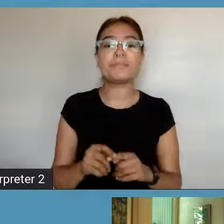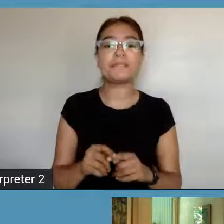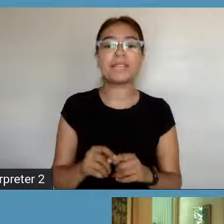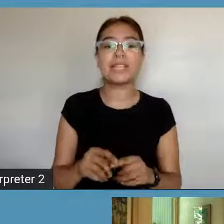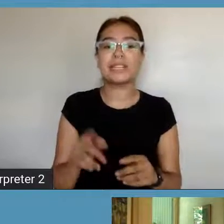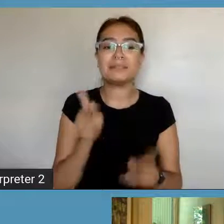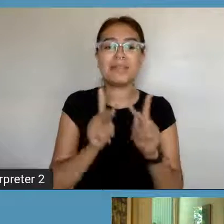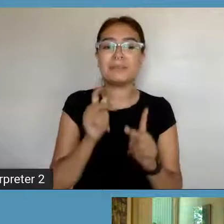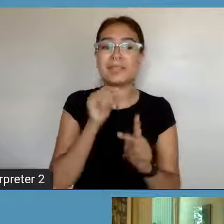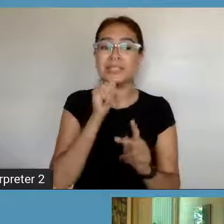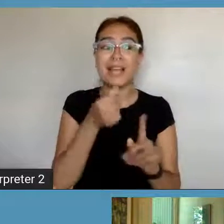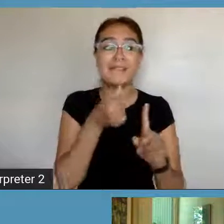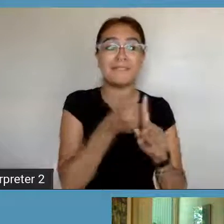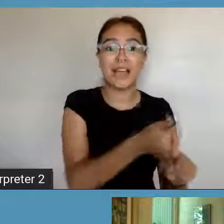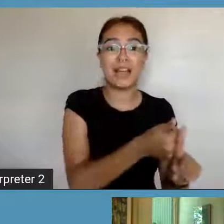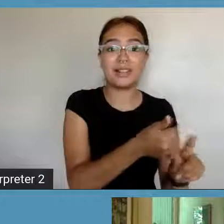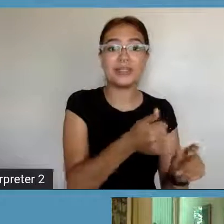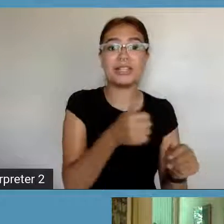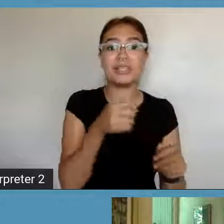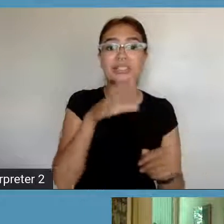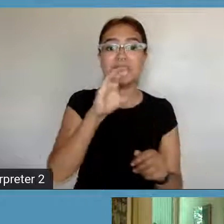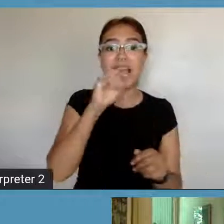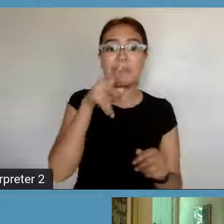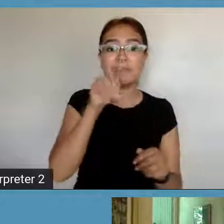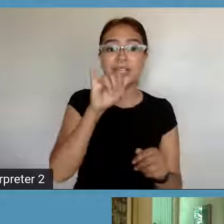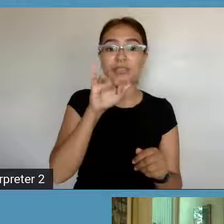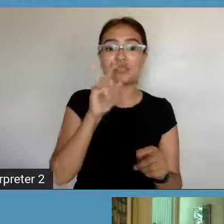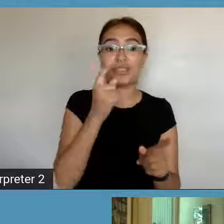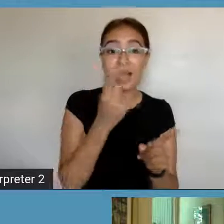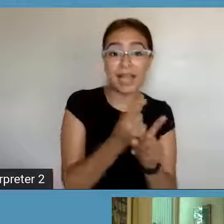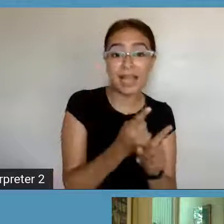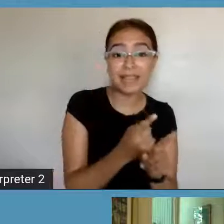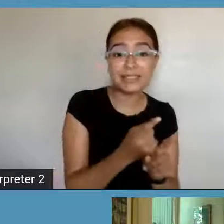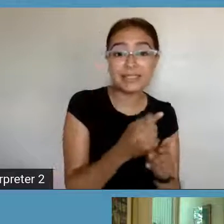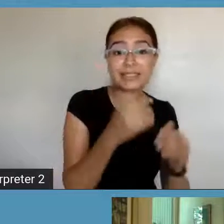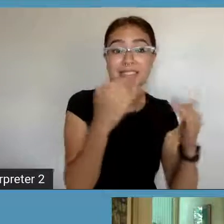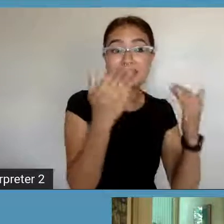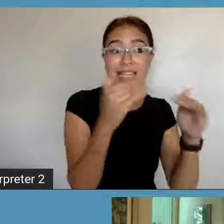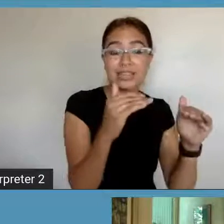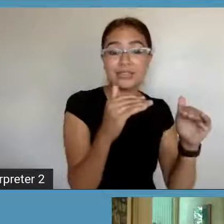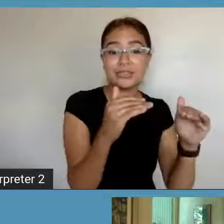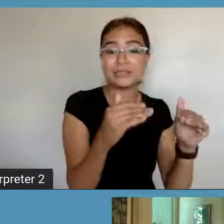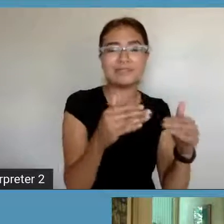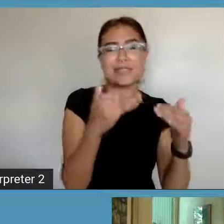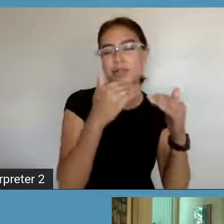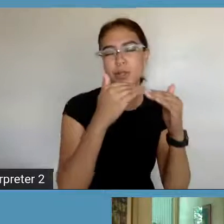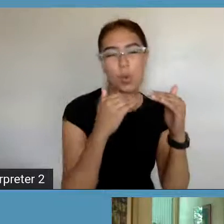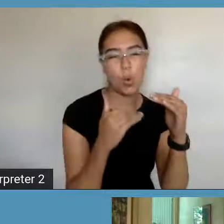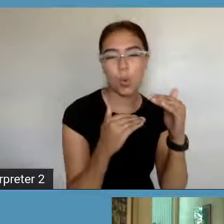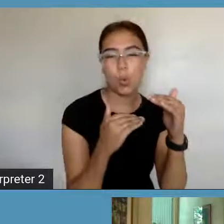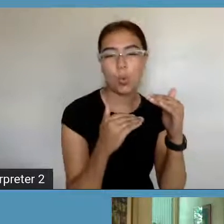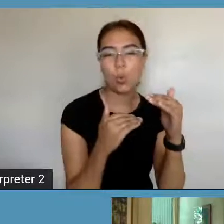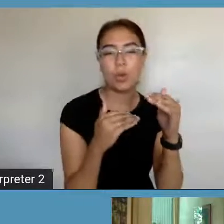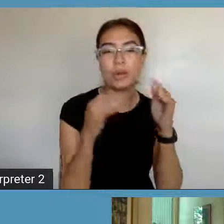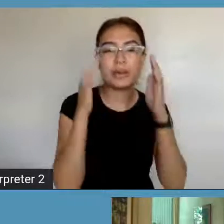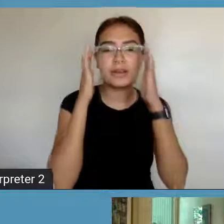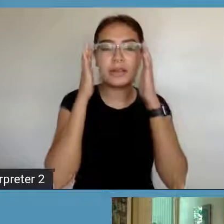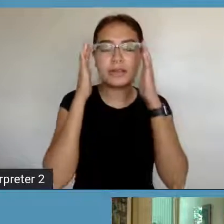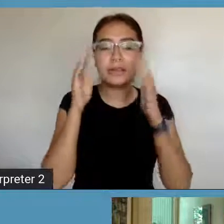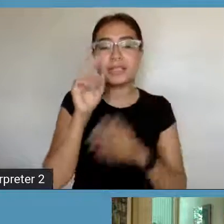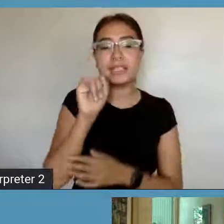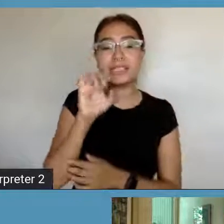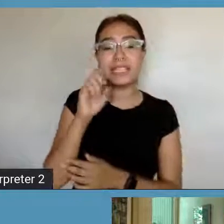is very low, and that the benefits of what you can do in terms of ticketing and having, you know,